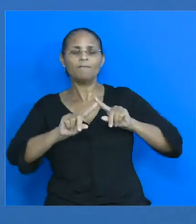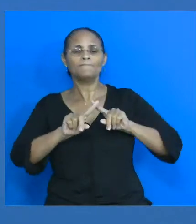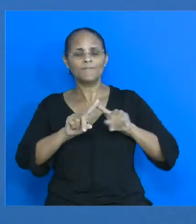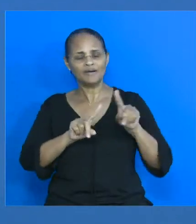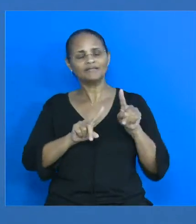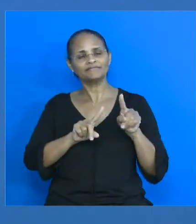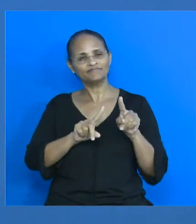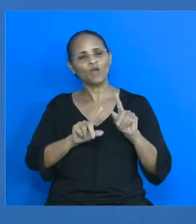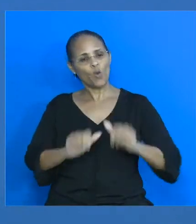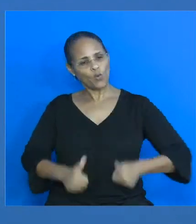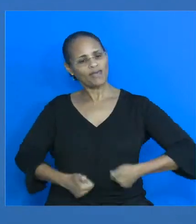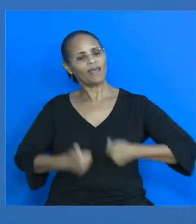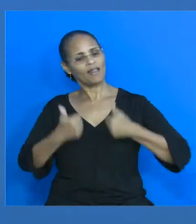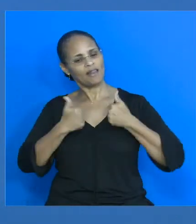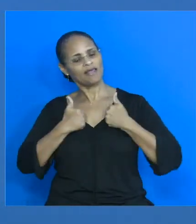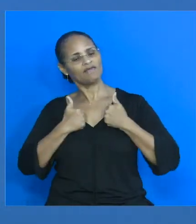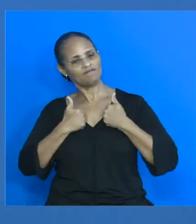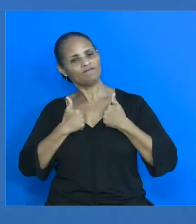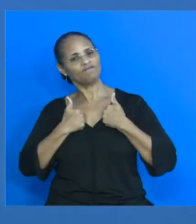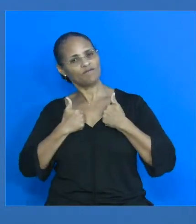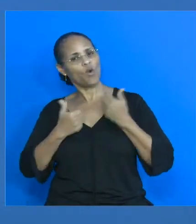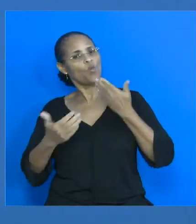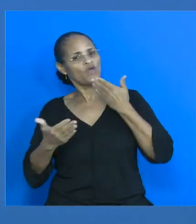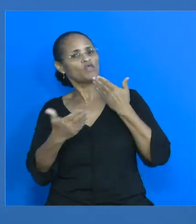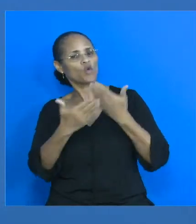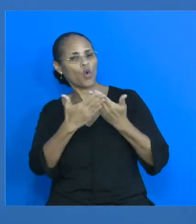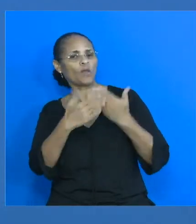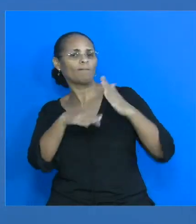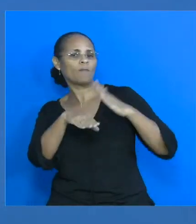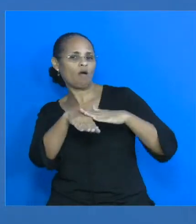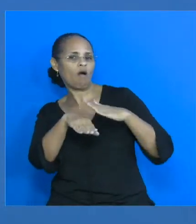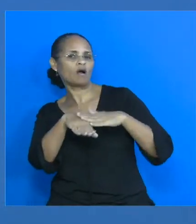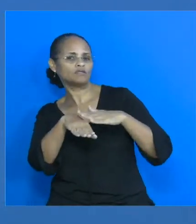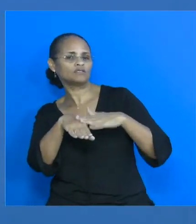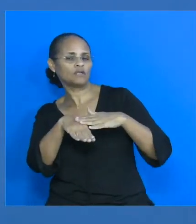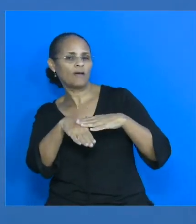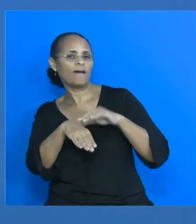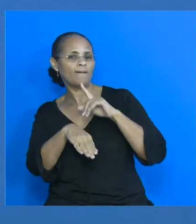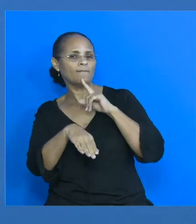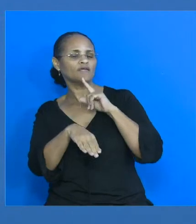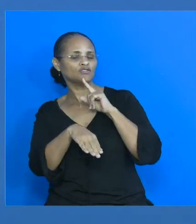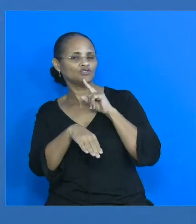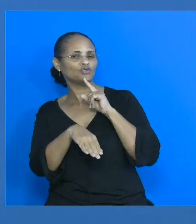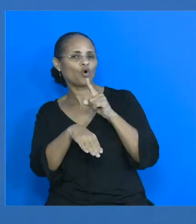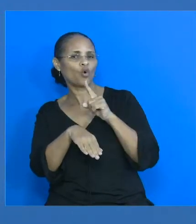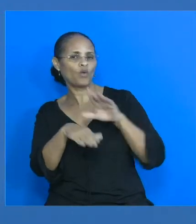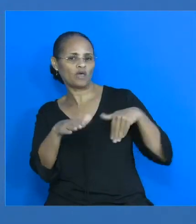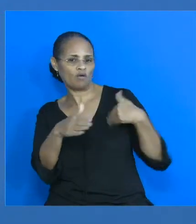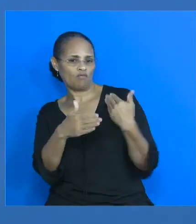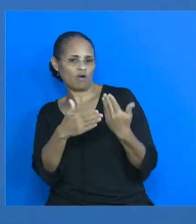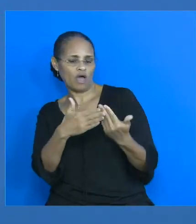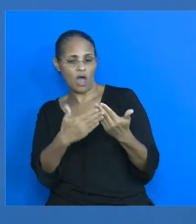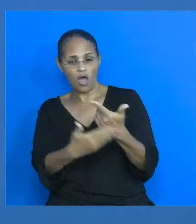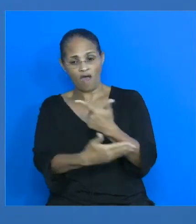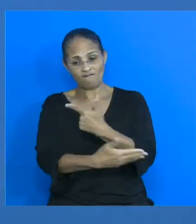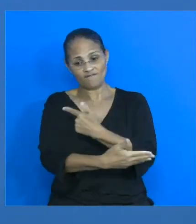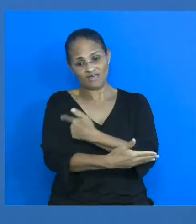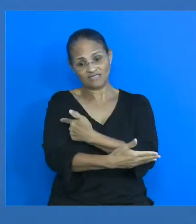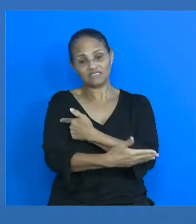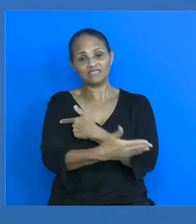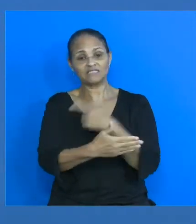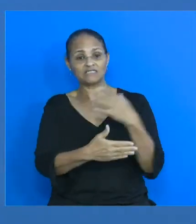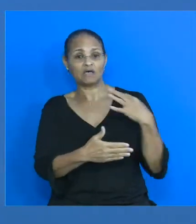can live our lives with good precautions, and I think that we can get us to a place where vaccines are widely available